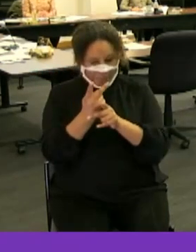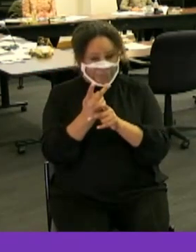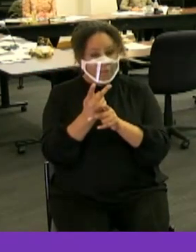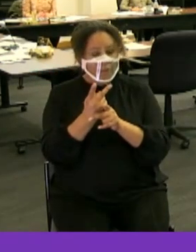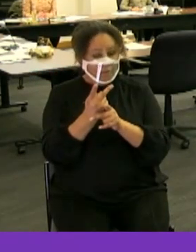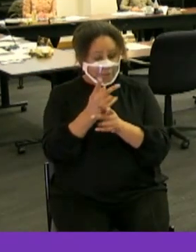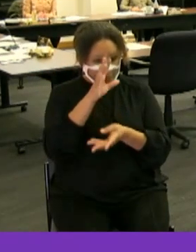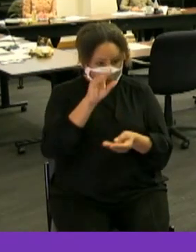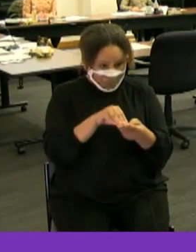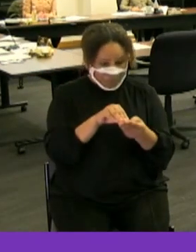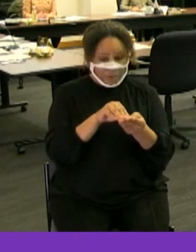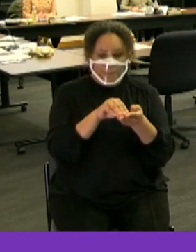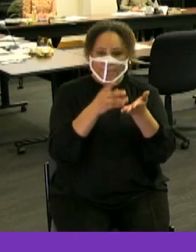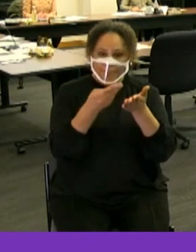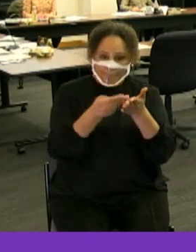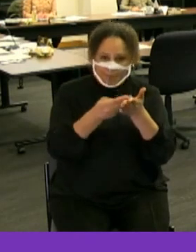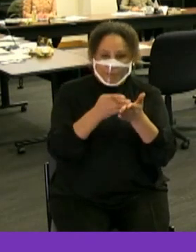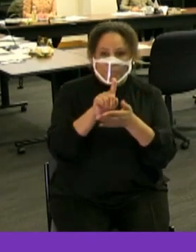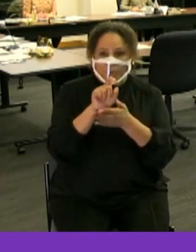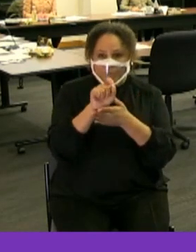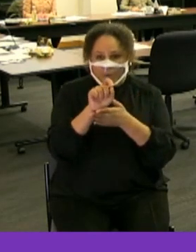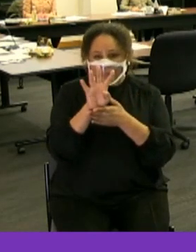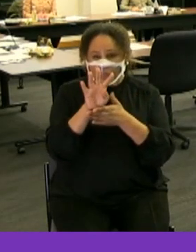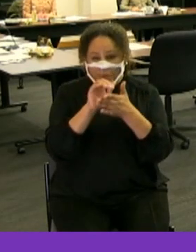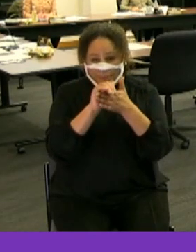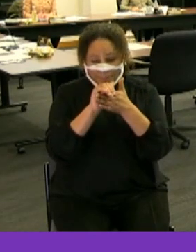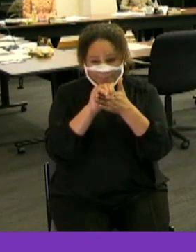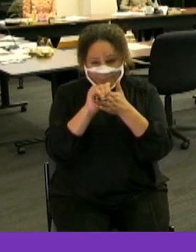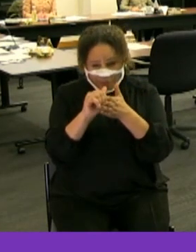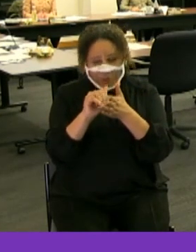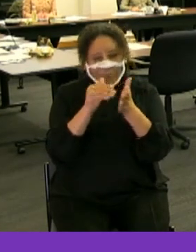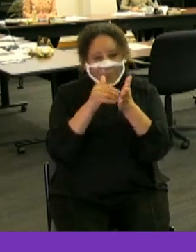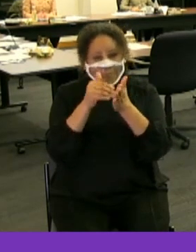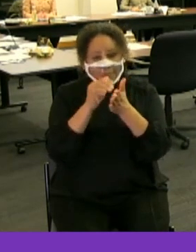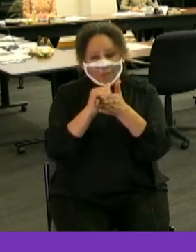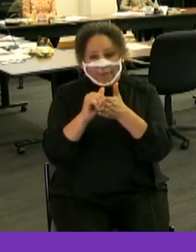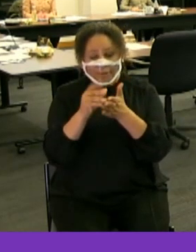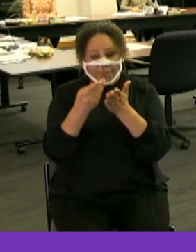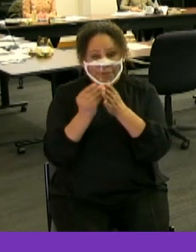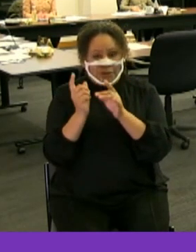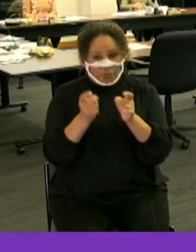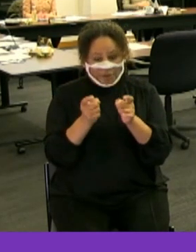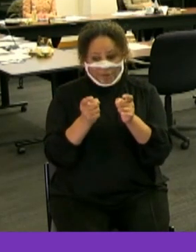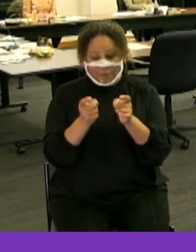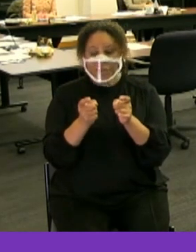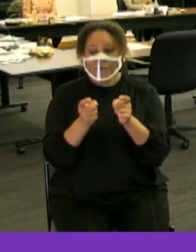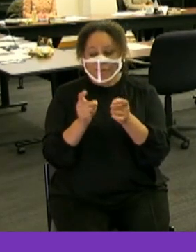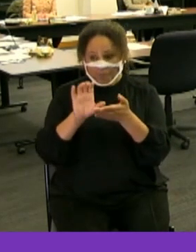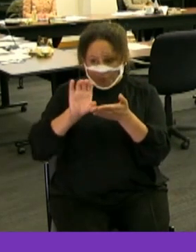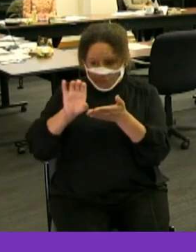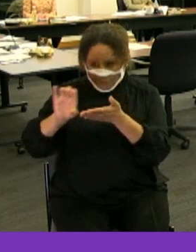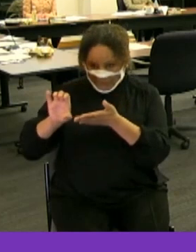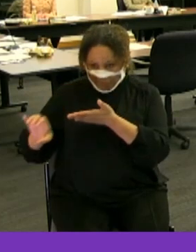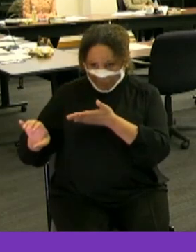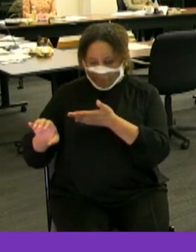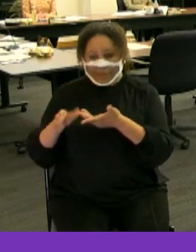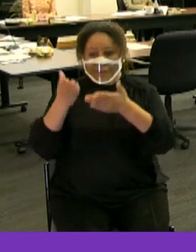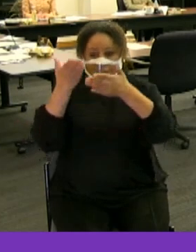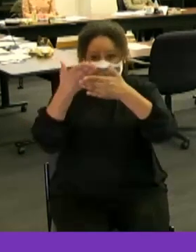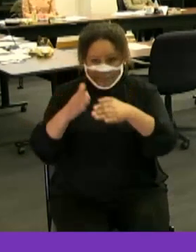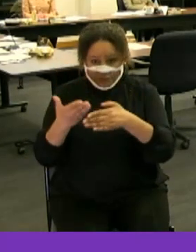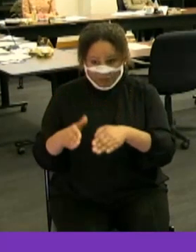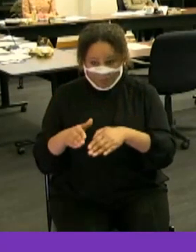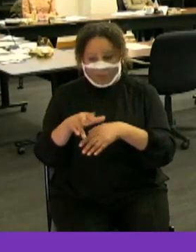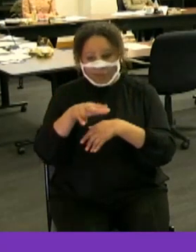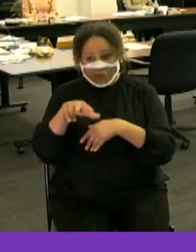amount of 1.4 million in grant money that we are going to be spending, and we divide it by the 33 students that are using